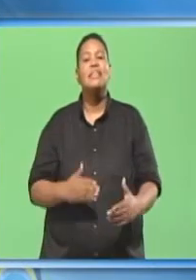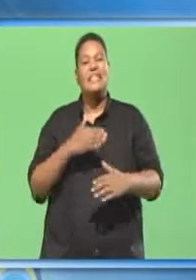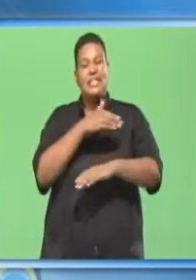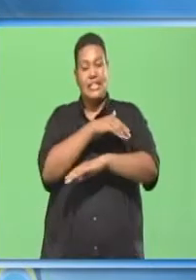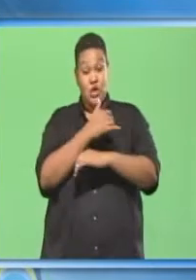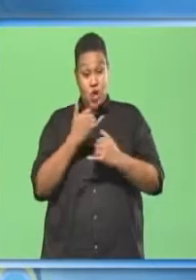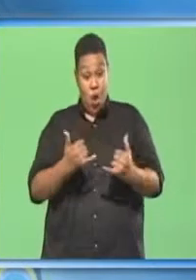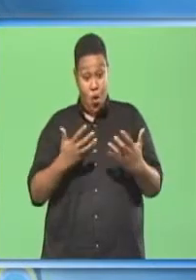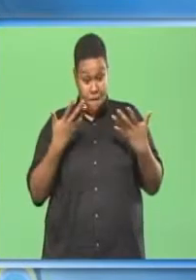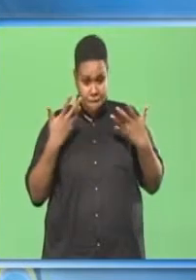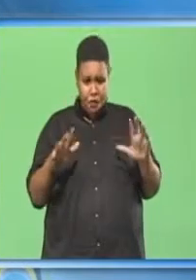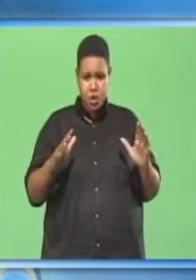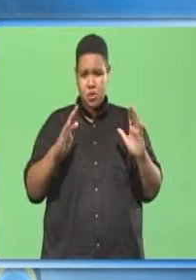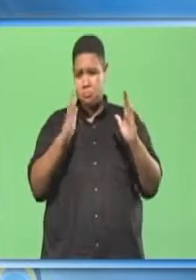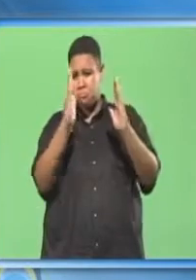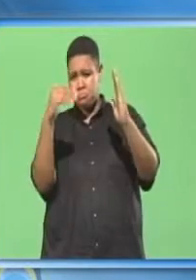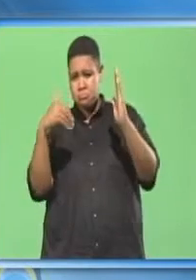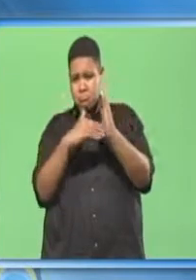Now that the carcass,